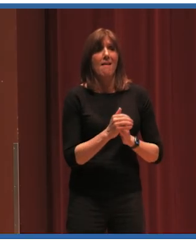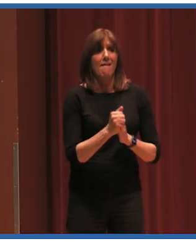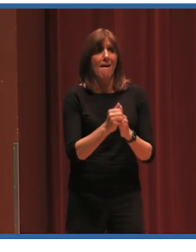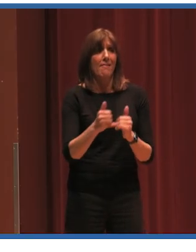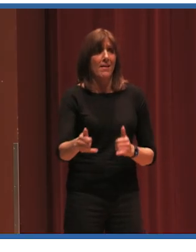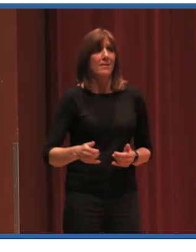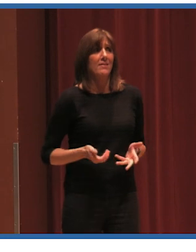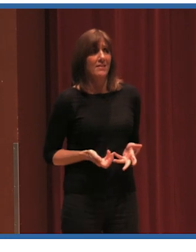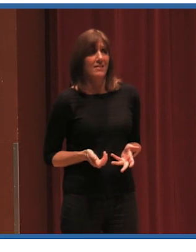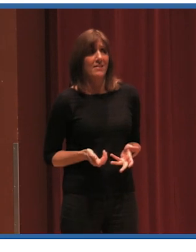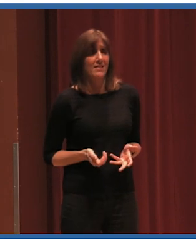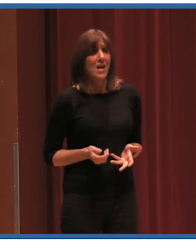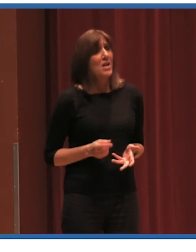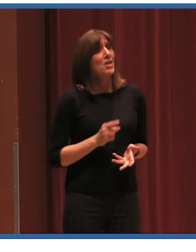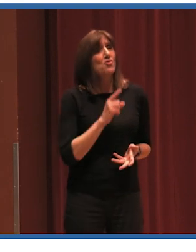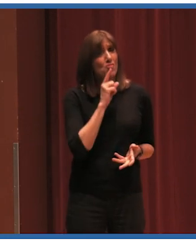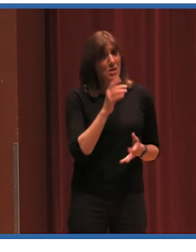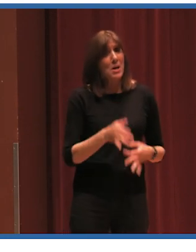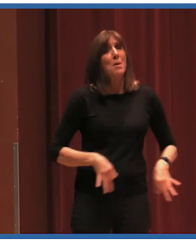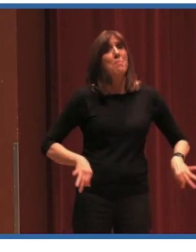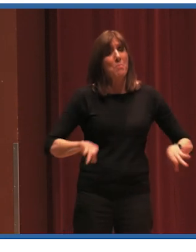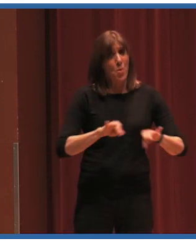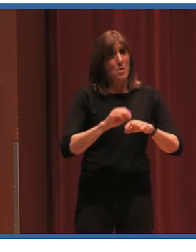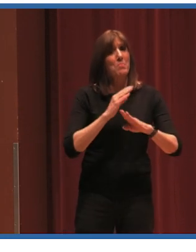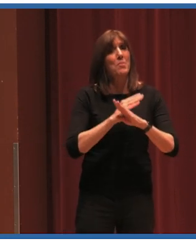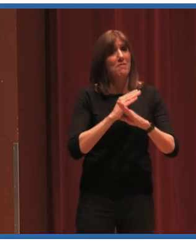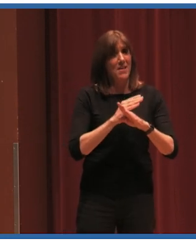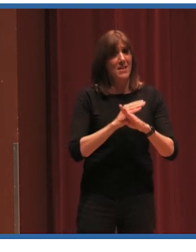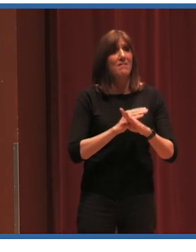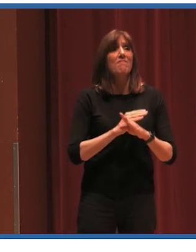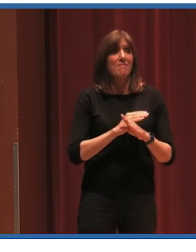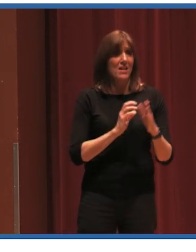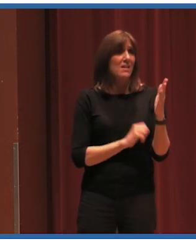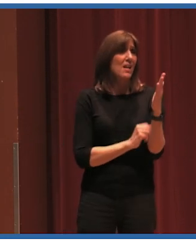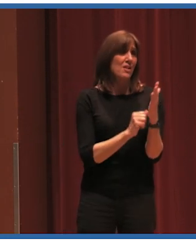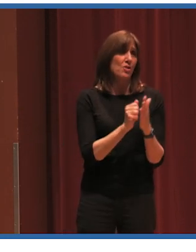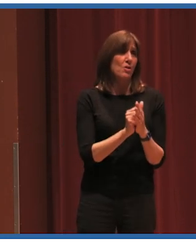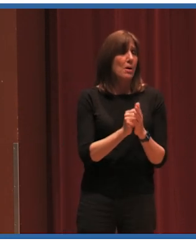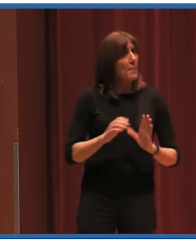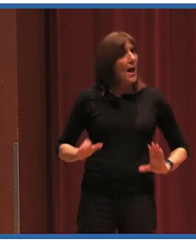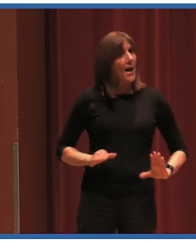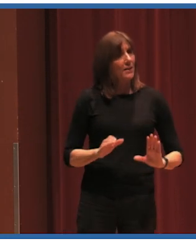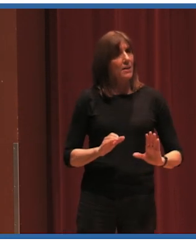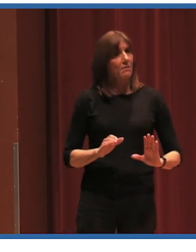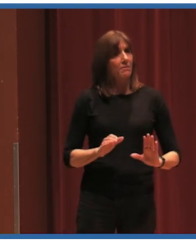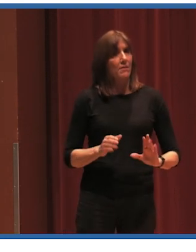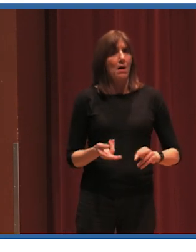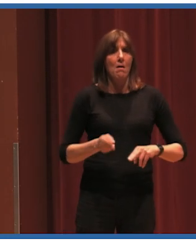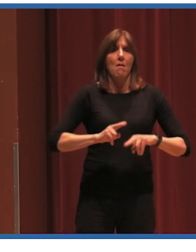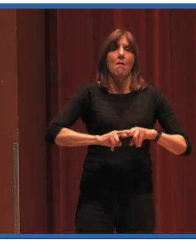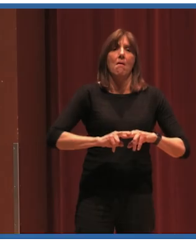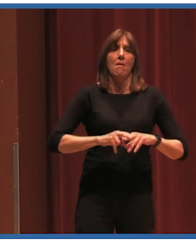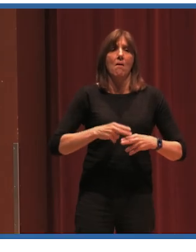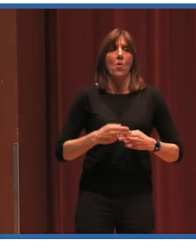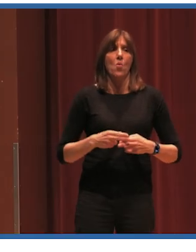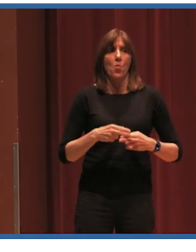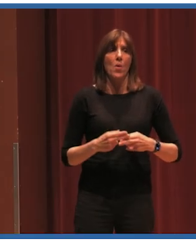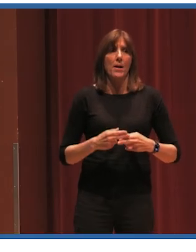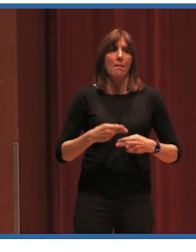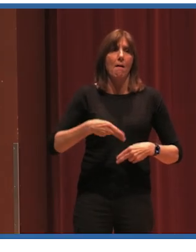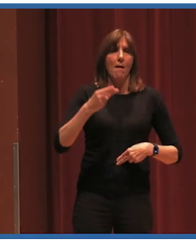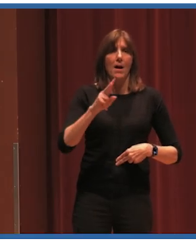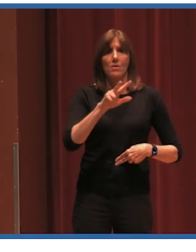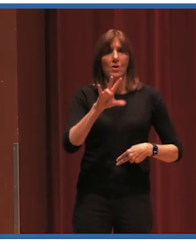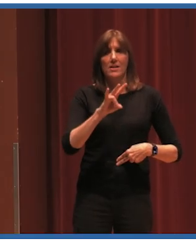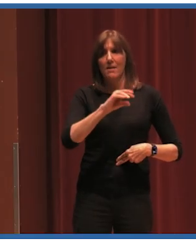another key preventive factor is to get to be active. Our obesity rates are high at 37% compared to